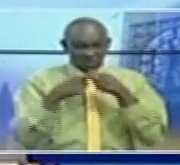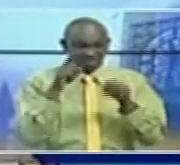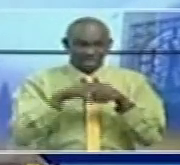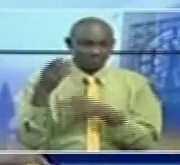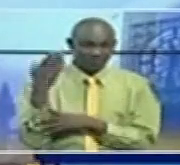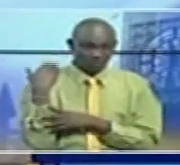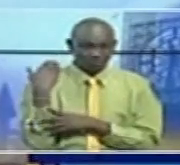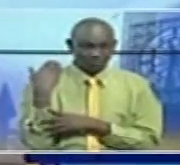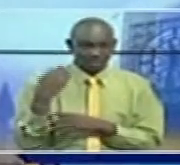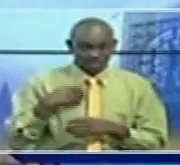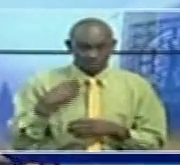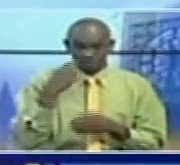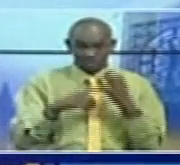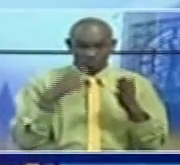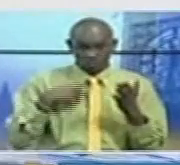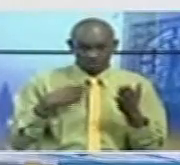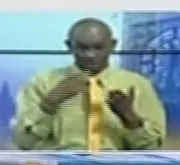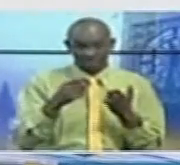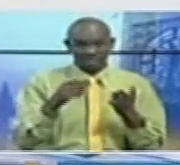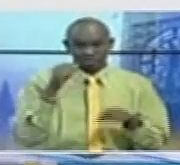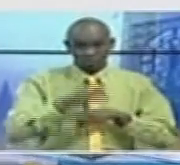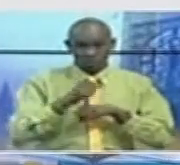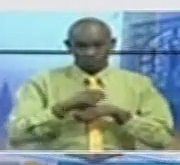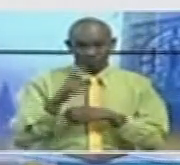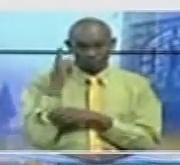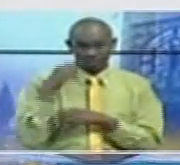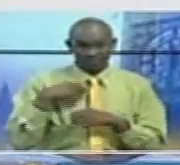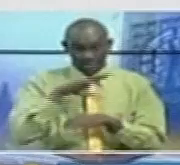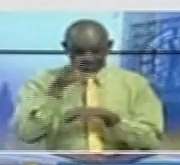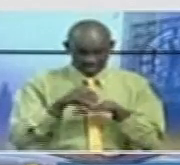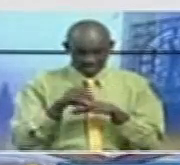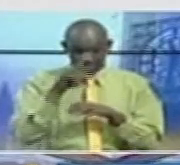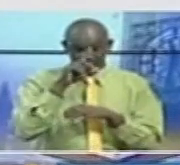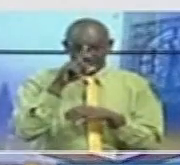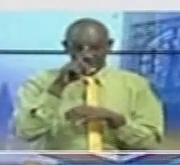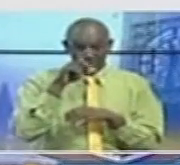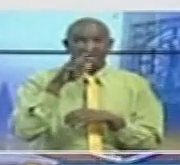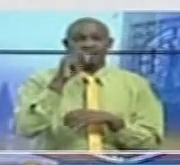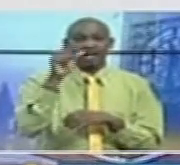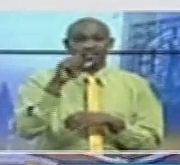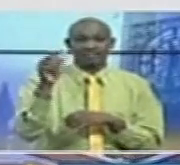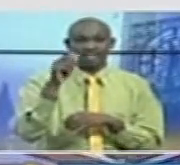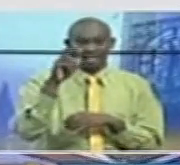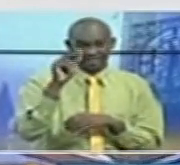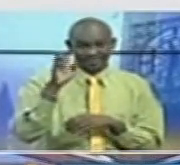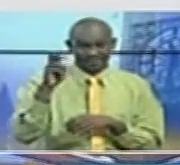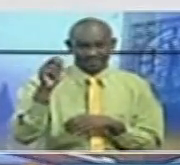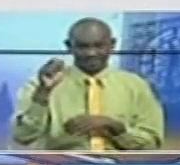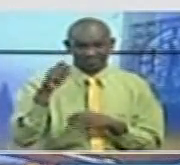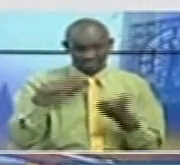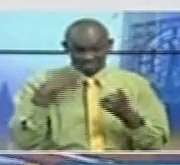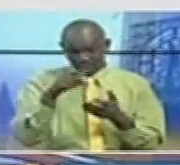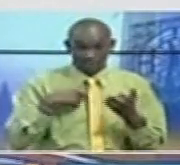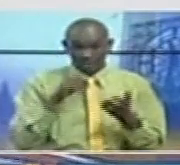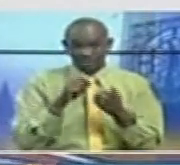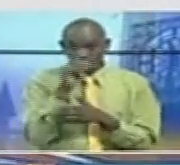Bringing Morris Mbondenyi, the Dean School of Law at the African Nazarene University, and I'll ask you the first question Linda asked the president of the